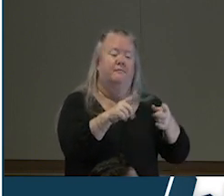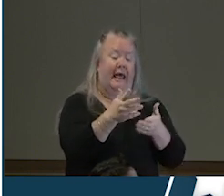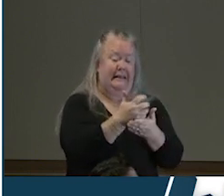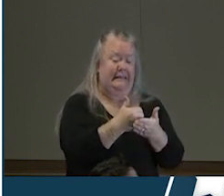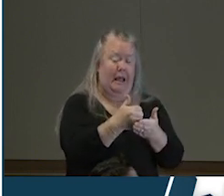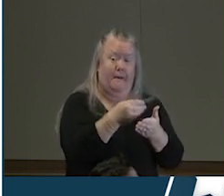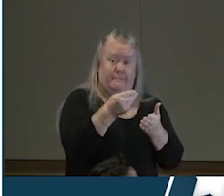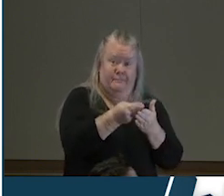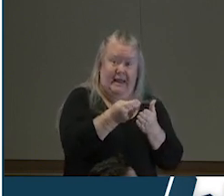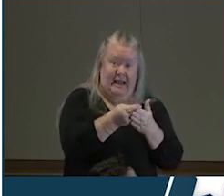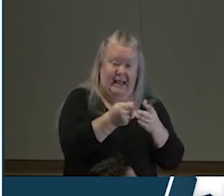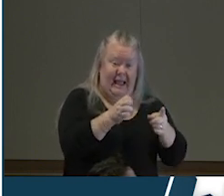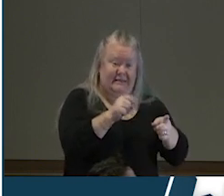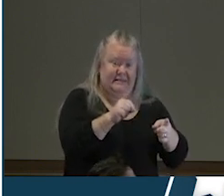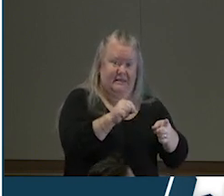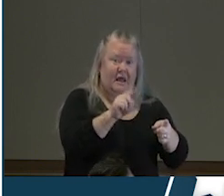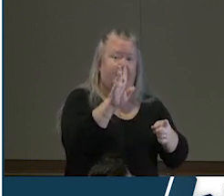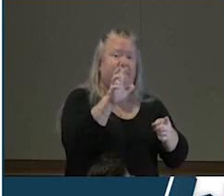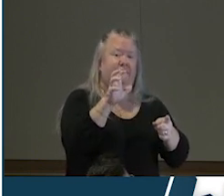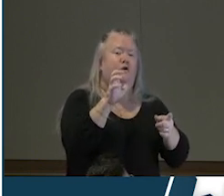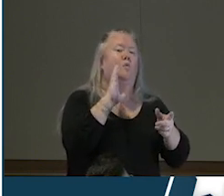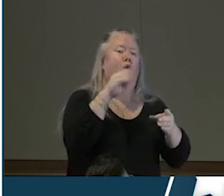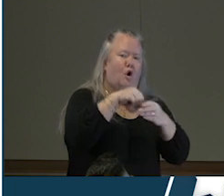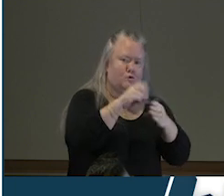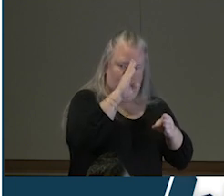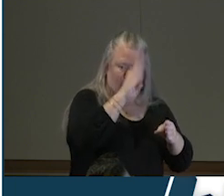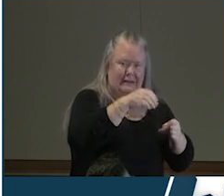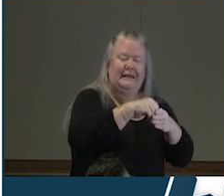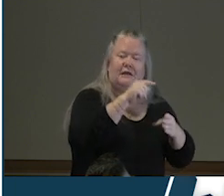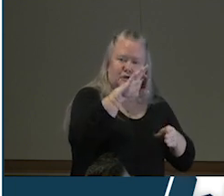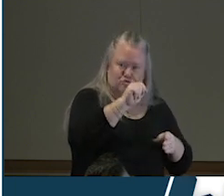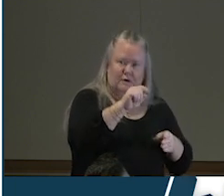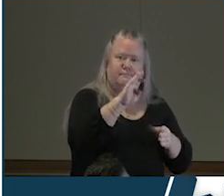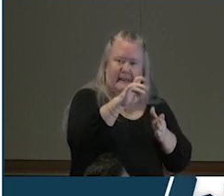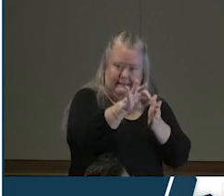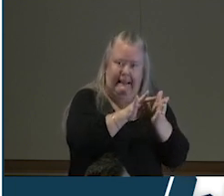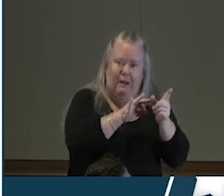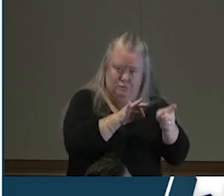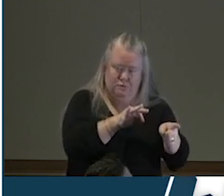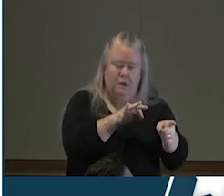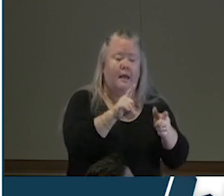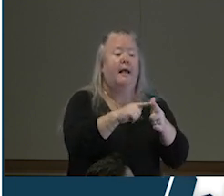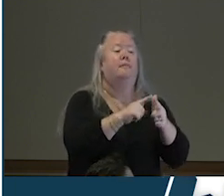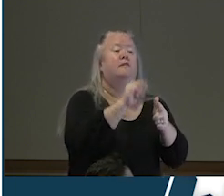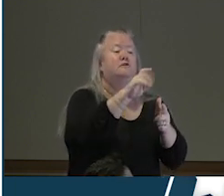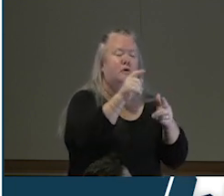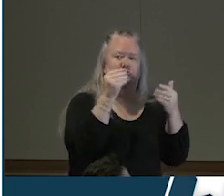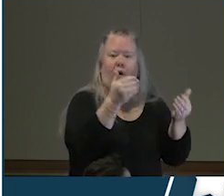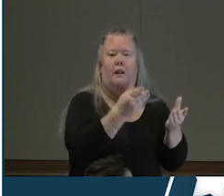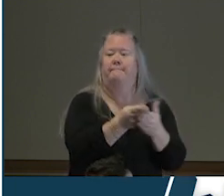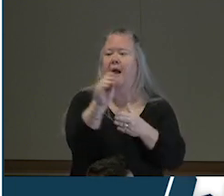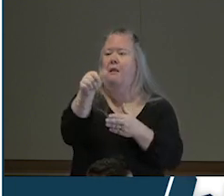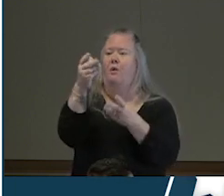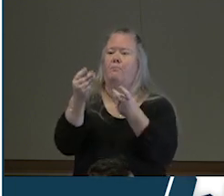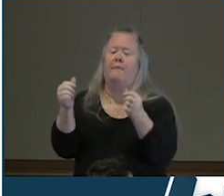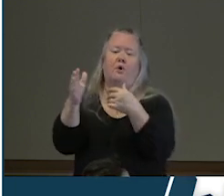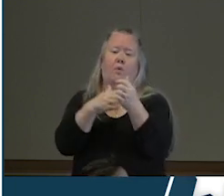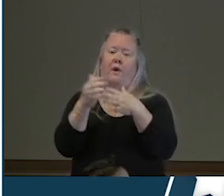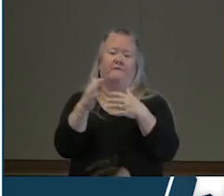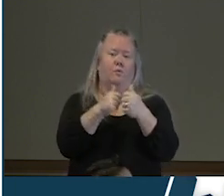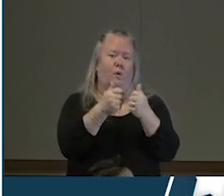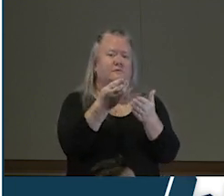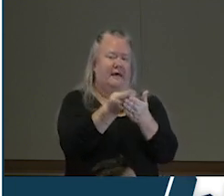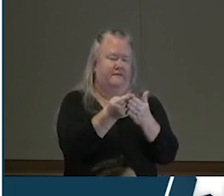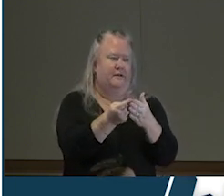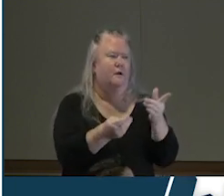income flow, that asset flow of $500 is going to go directly into a trust bank account, and then the trust can go ahead and buy another property or do whatever it wants with the